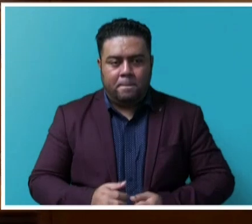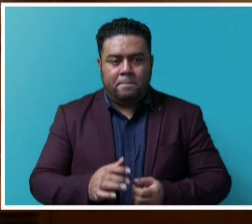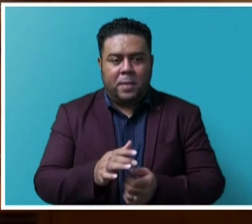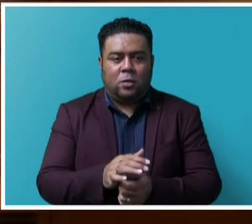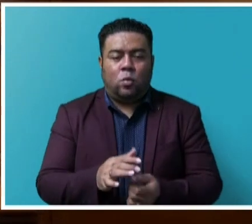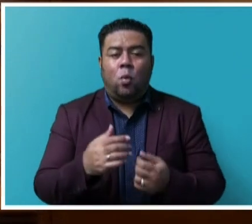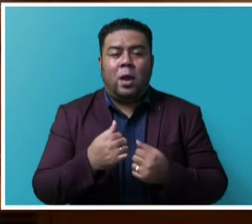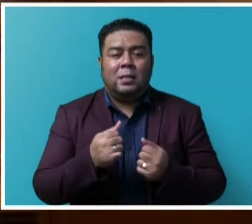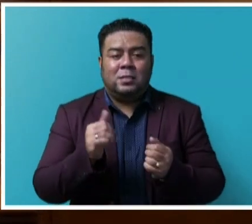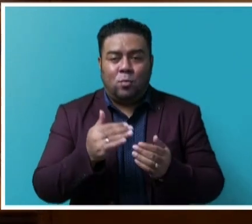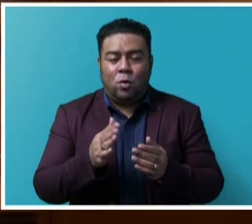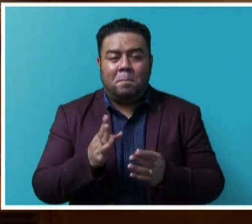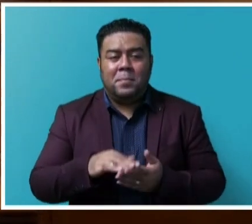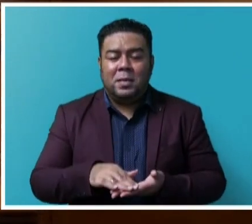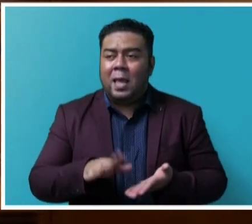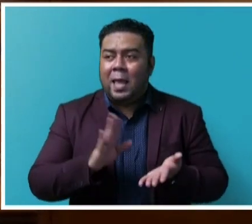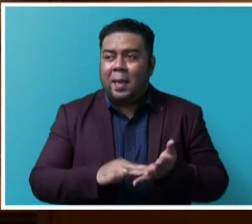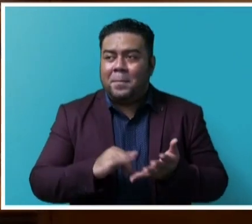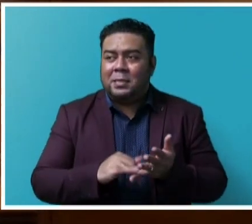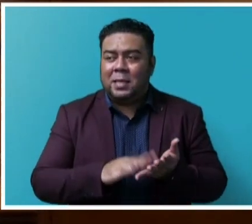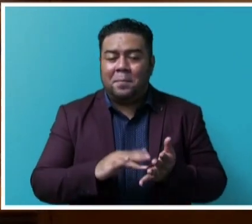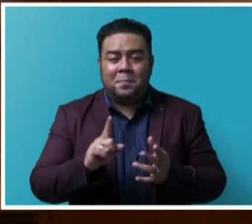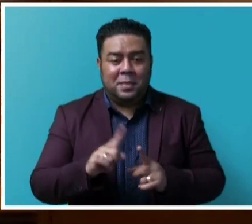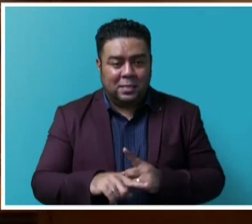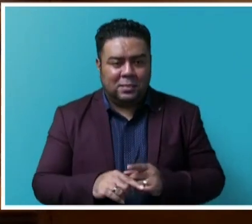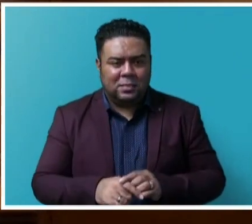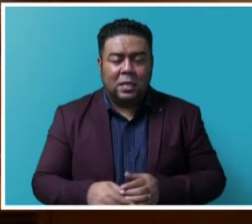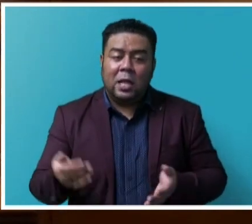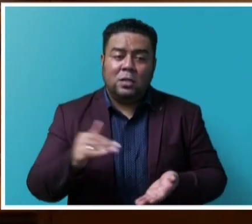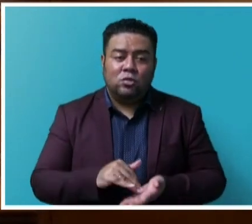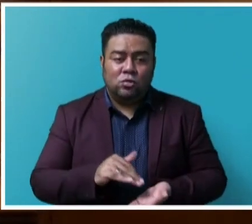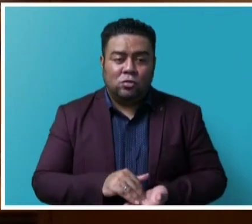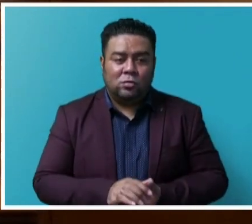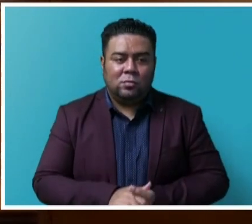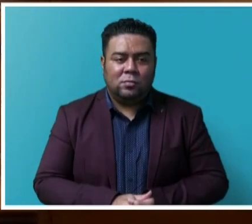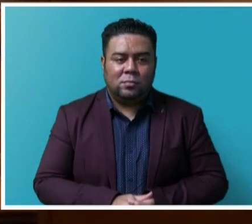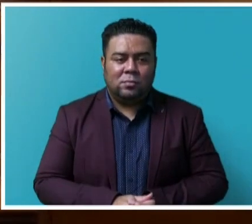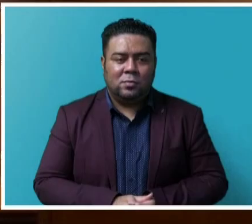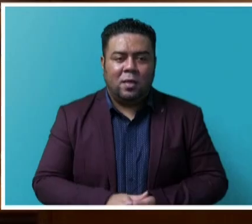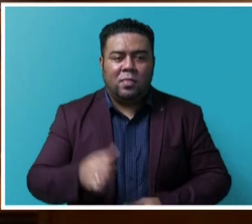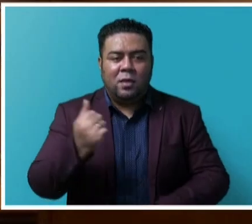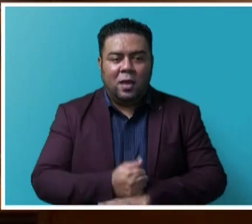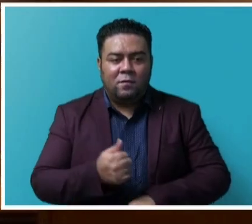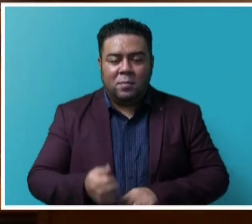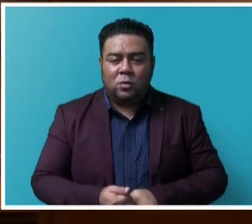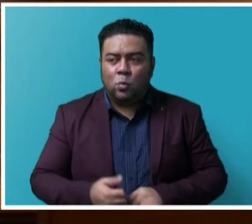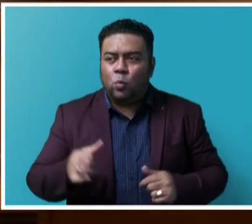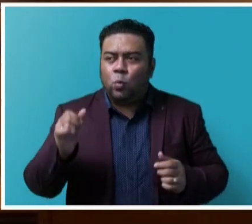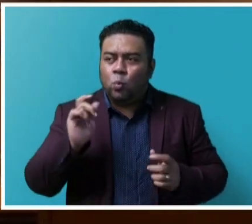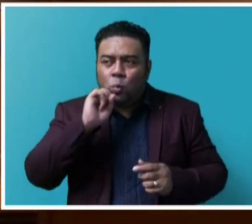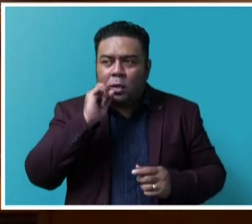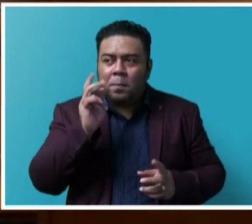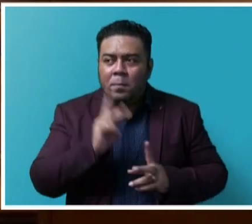medium-sized enterprises, MSMEs. In addition, the government will prioritize